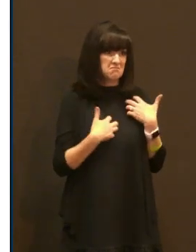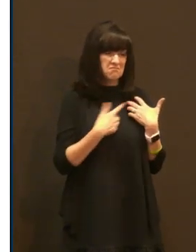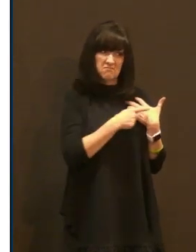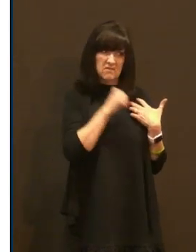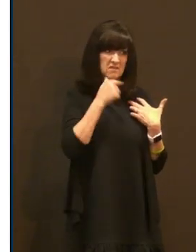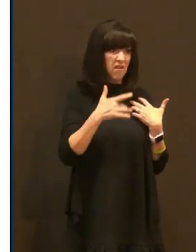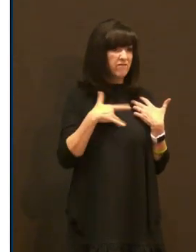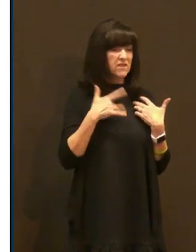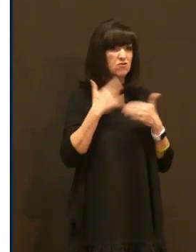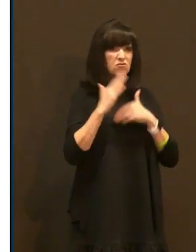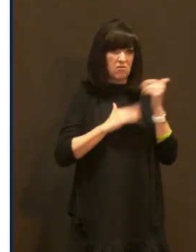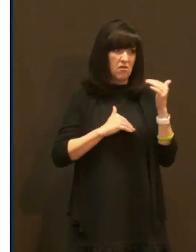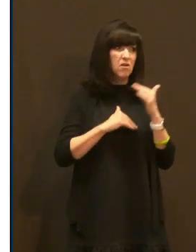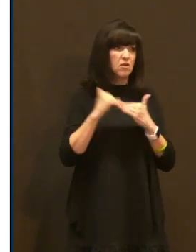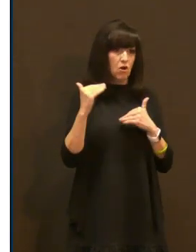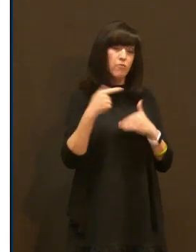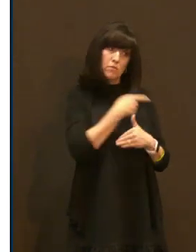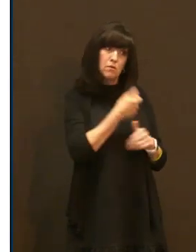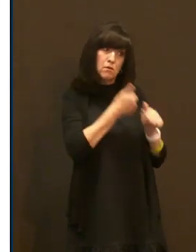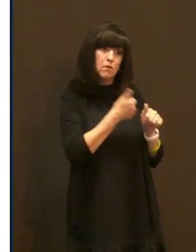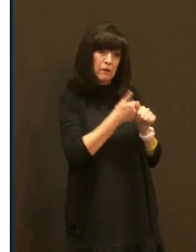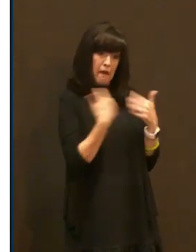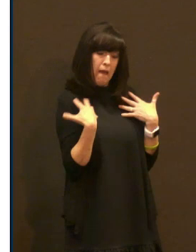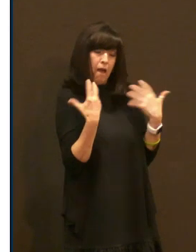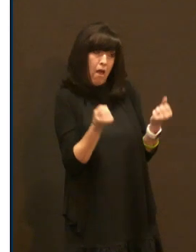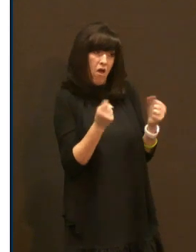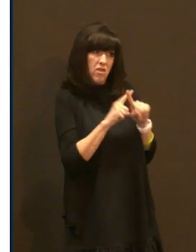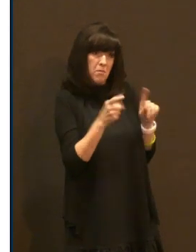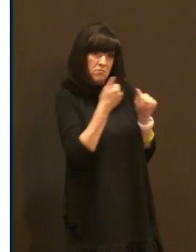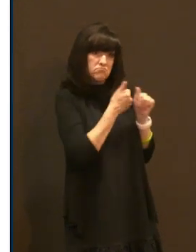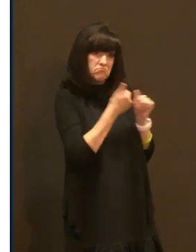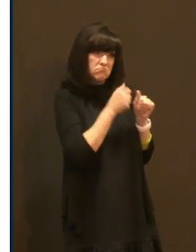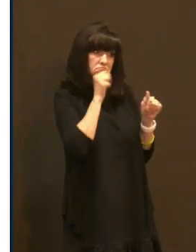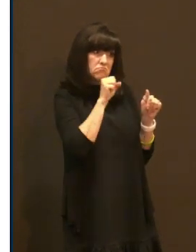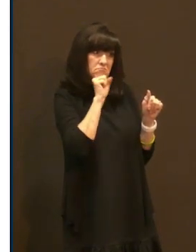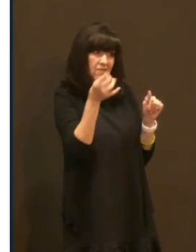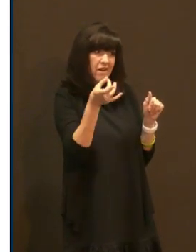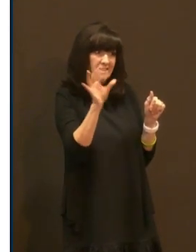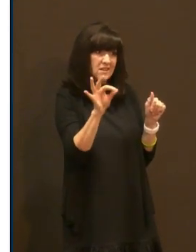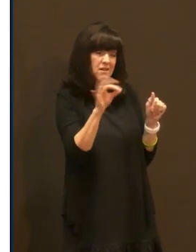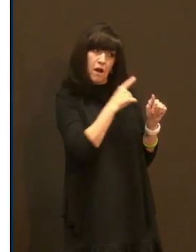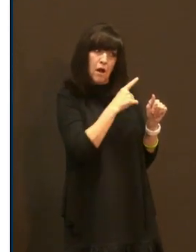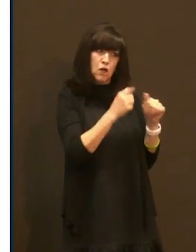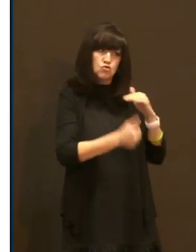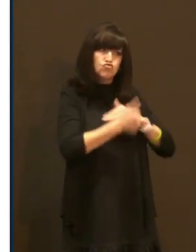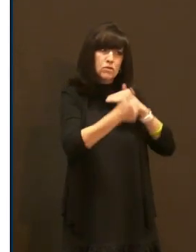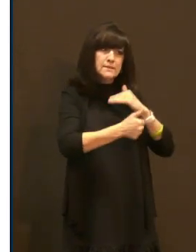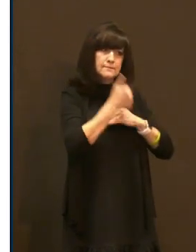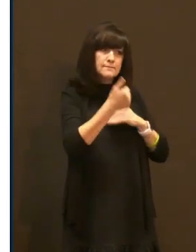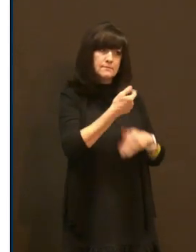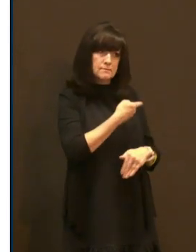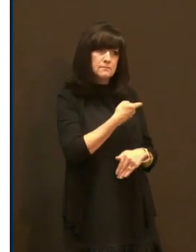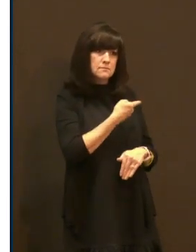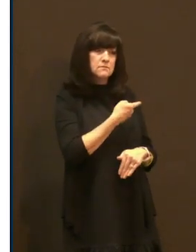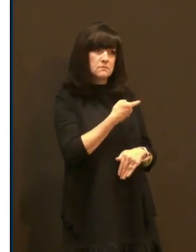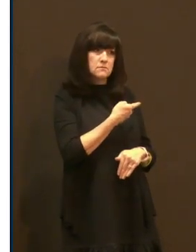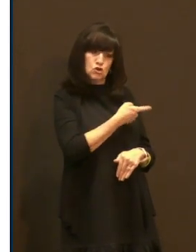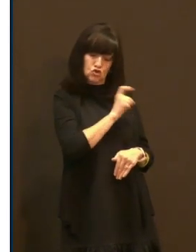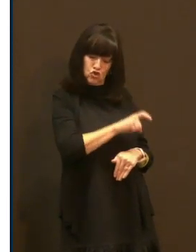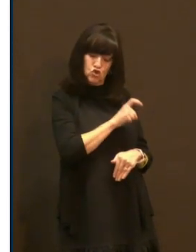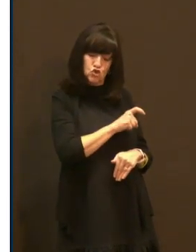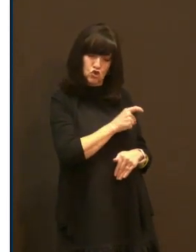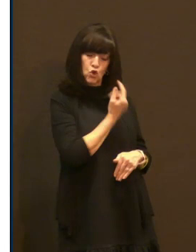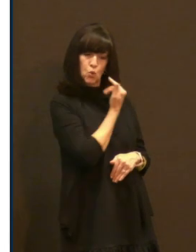vulnerable populations, as she's healthy, but she's 89, and she probably should wait